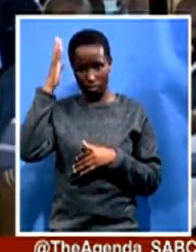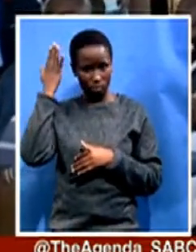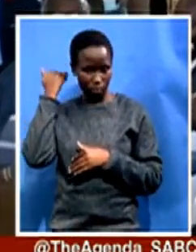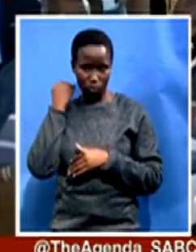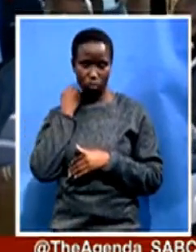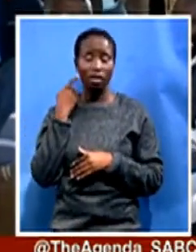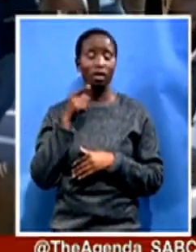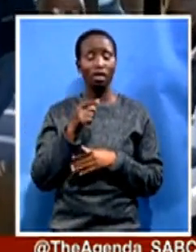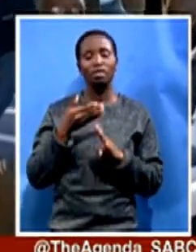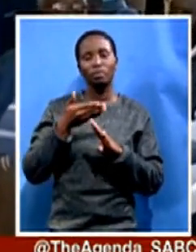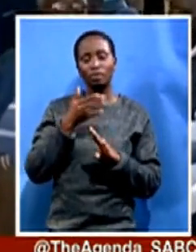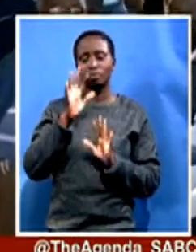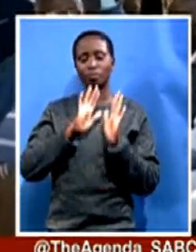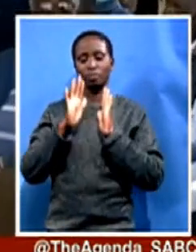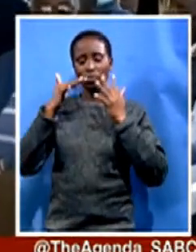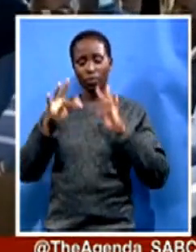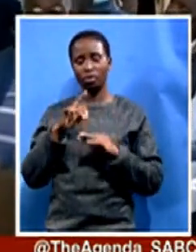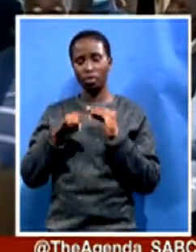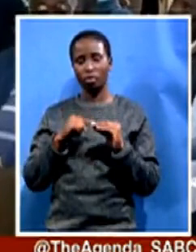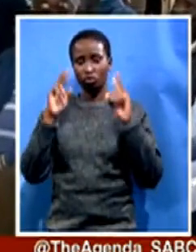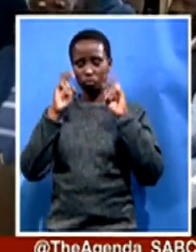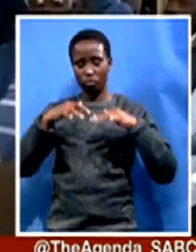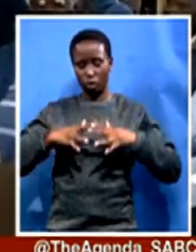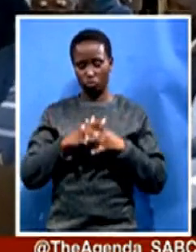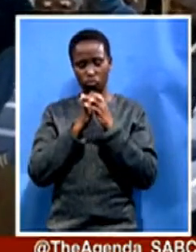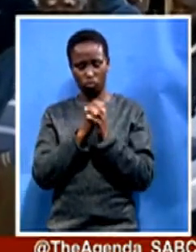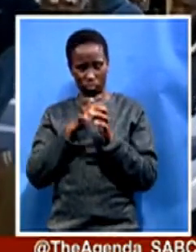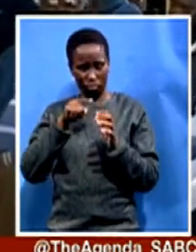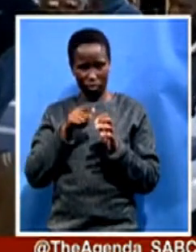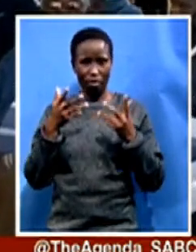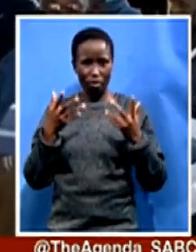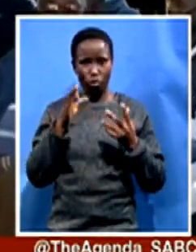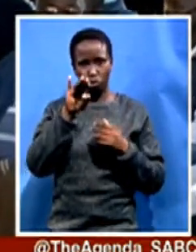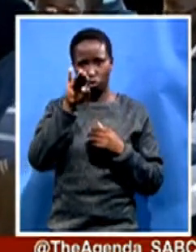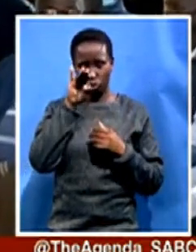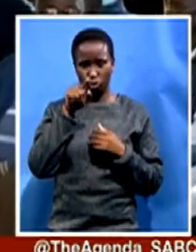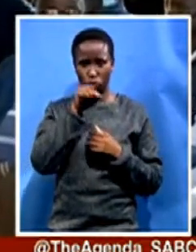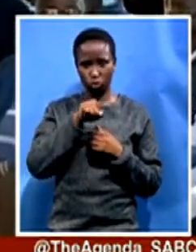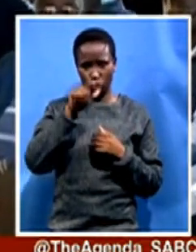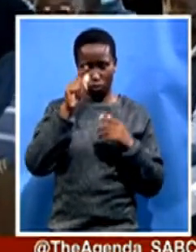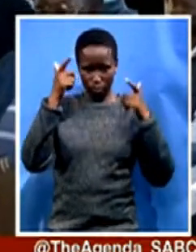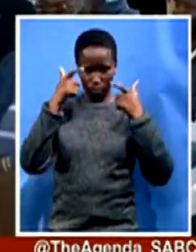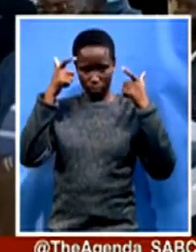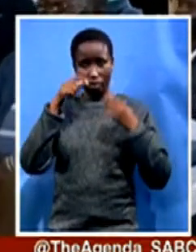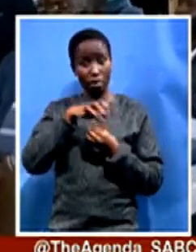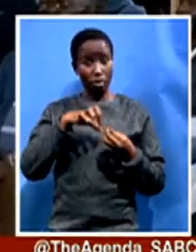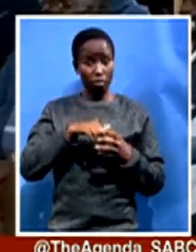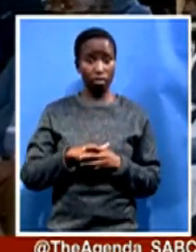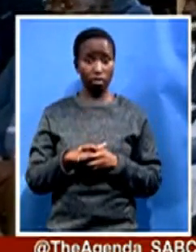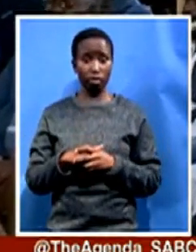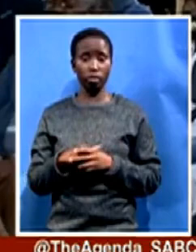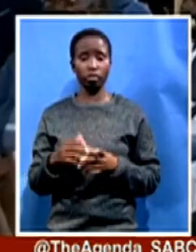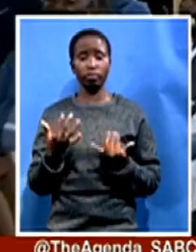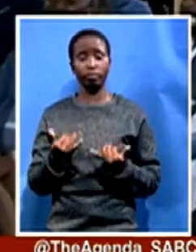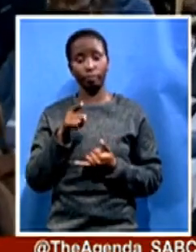issue of unity in the AmaZulu royal family. And that issue, Desiree, is going to be very crucial in the next